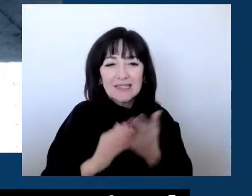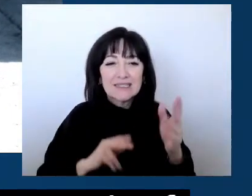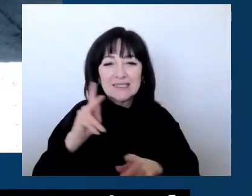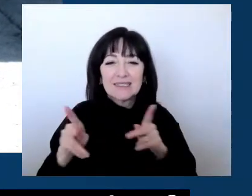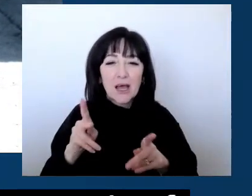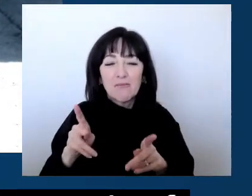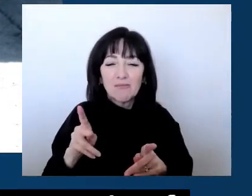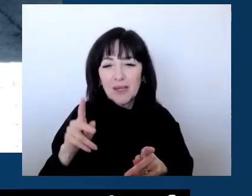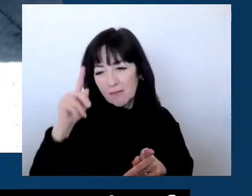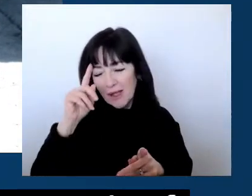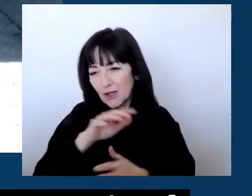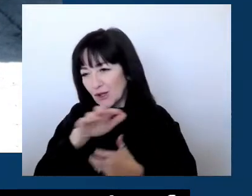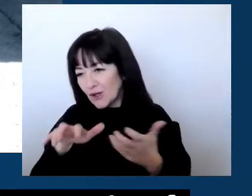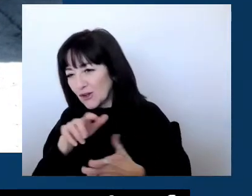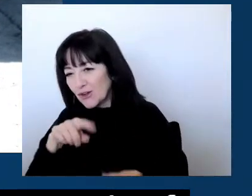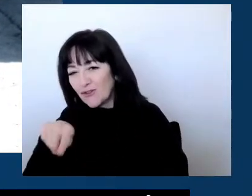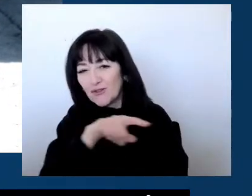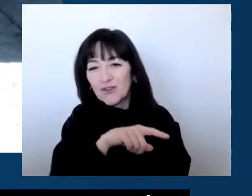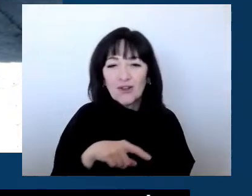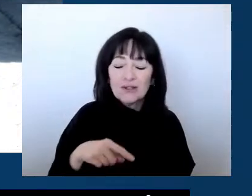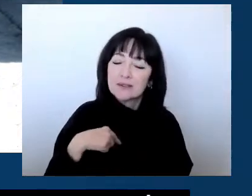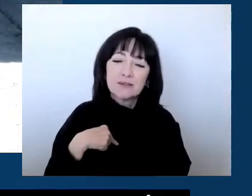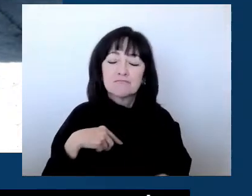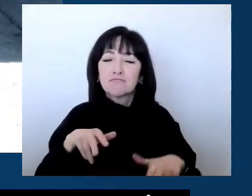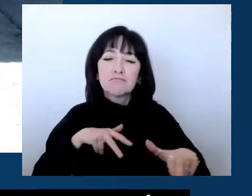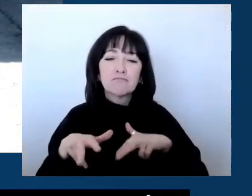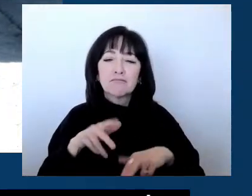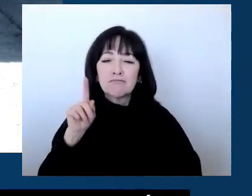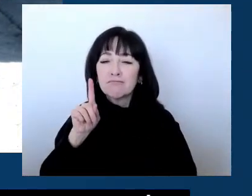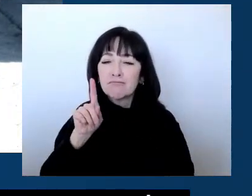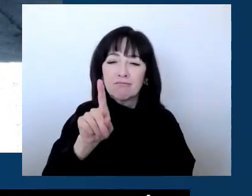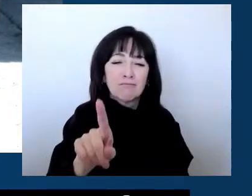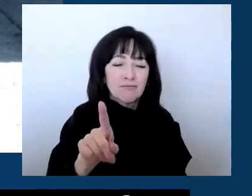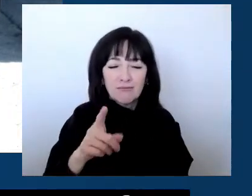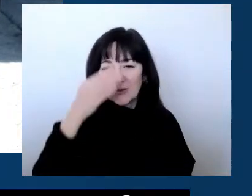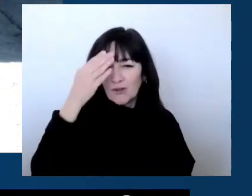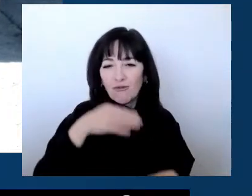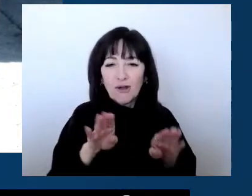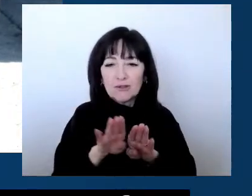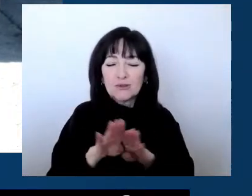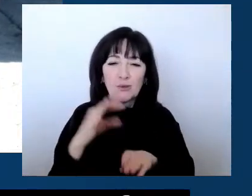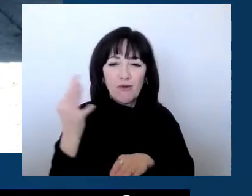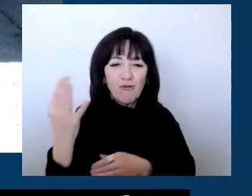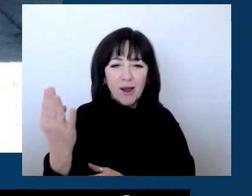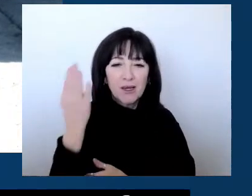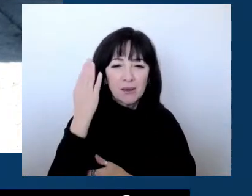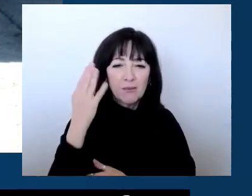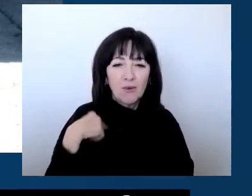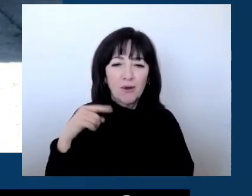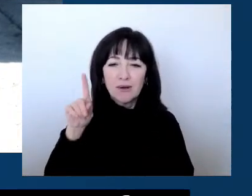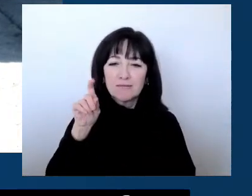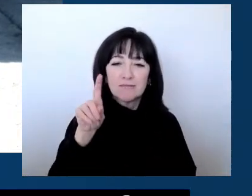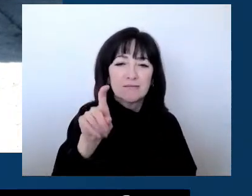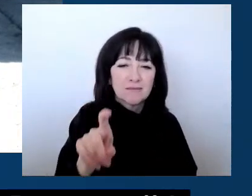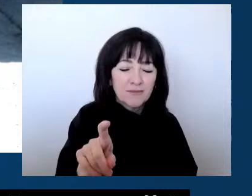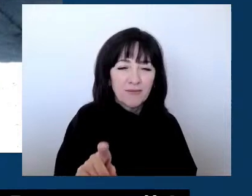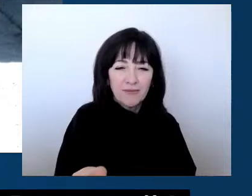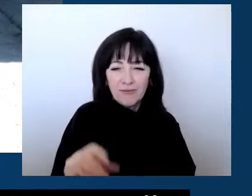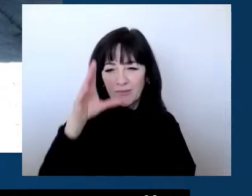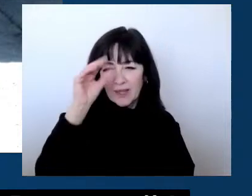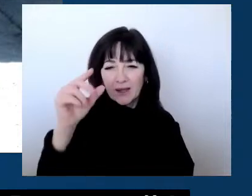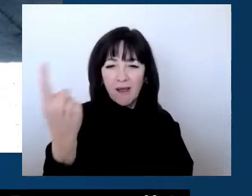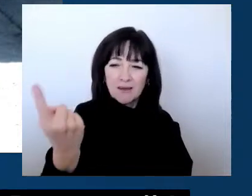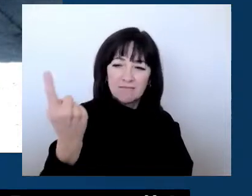couple of years ago, I was walking in the front door on a Friday morning, and a guy's walking down the hall, and he